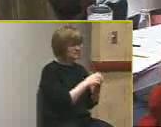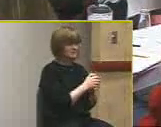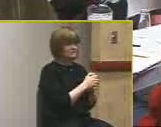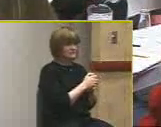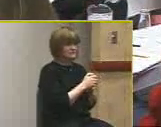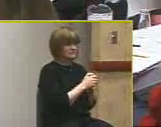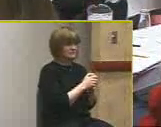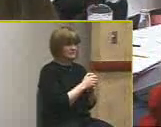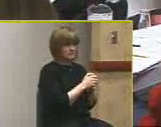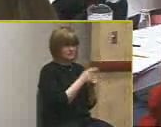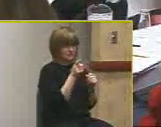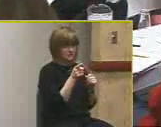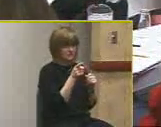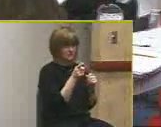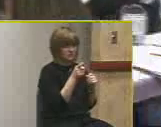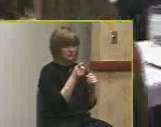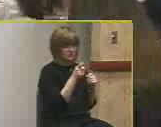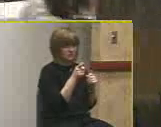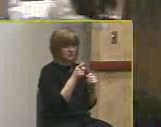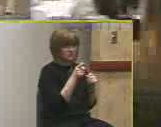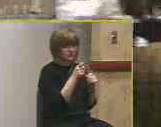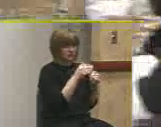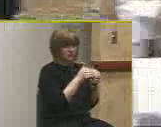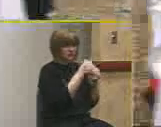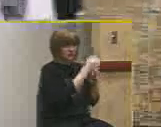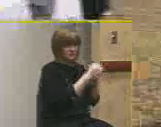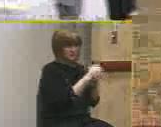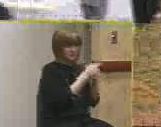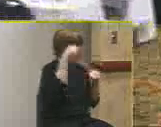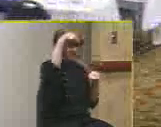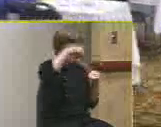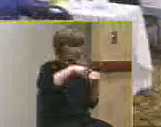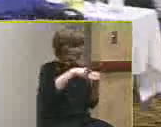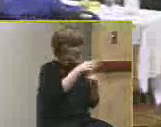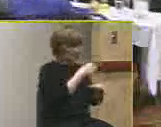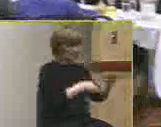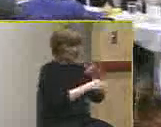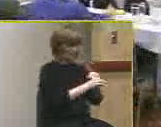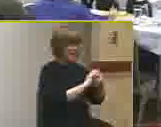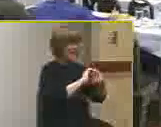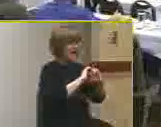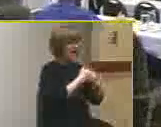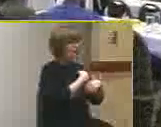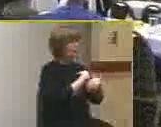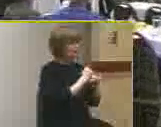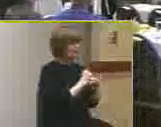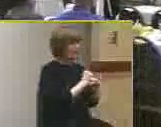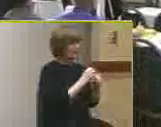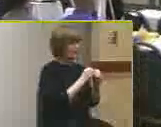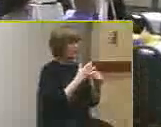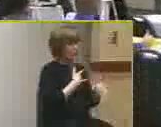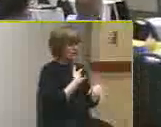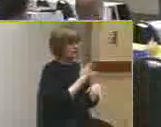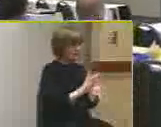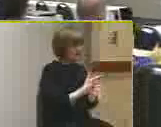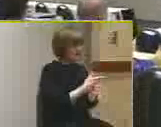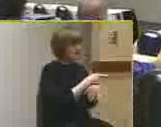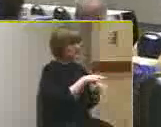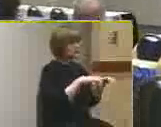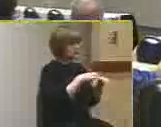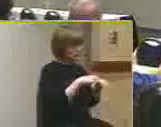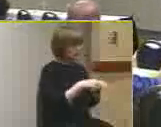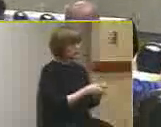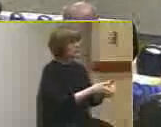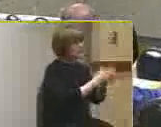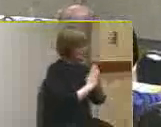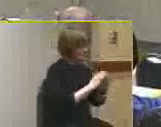we're going to go down, you're taking a step down, which is okay. You went down to here and said, how could we make it more likely that he would do what we're asking him to do? And